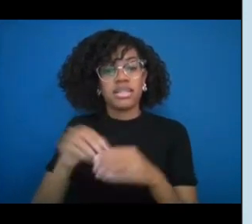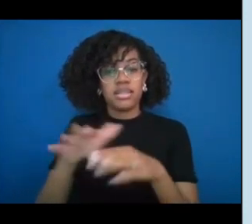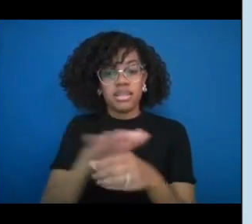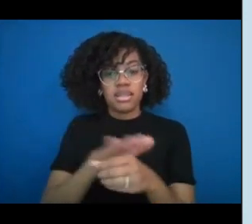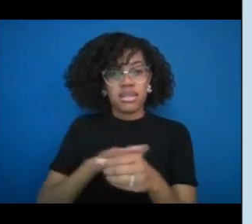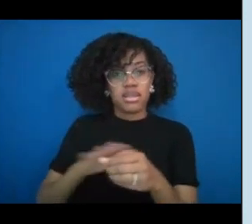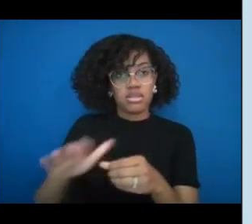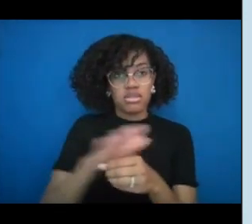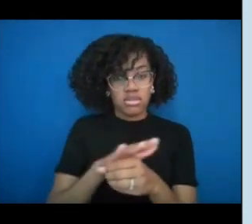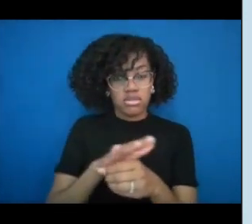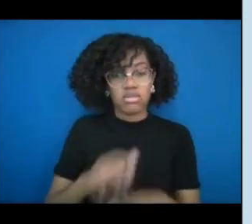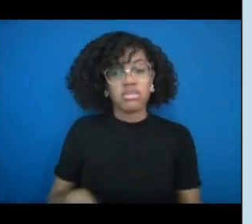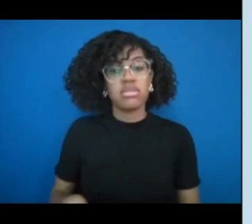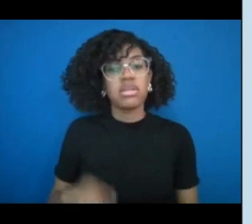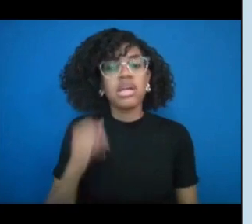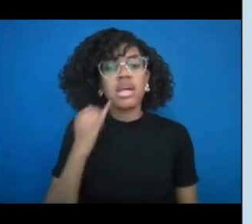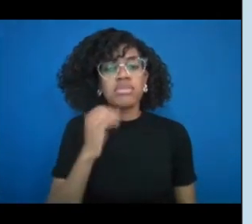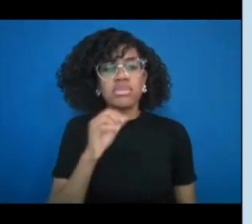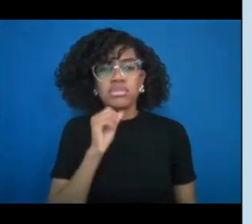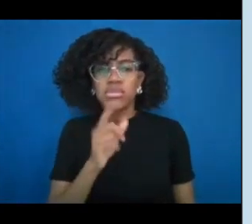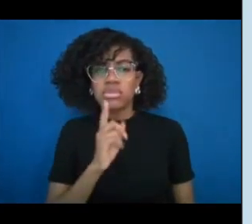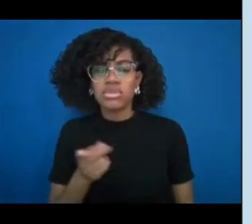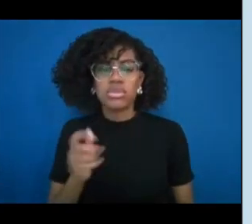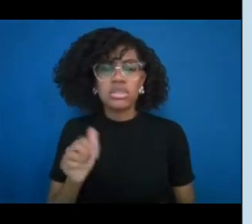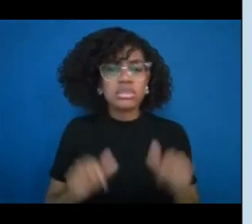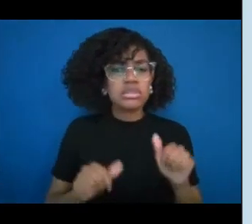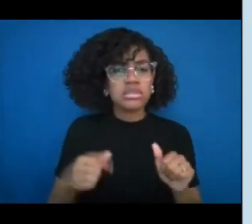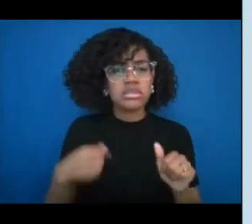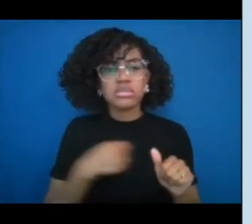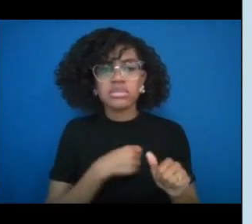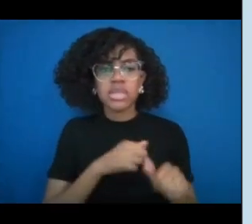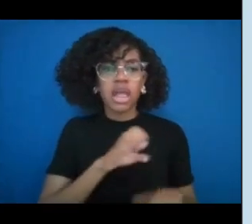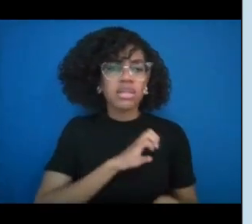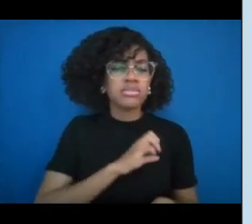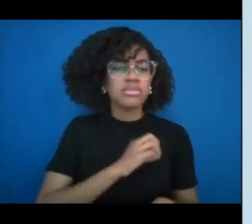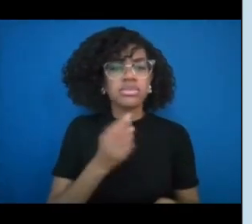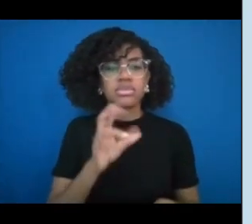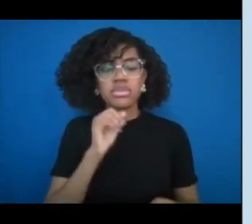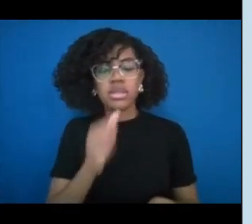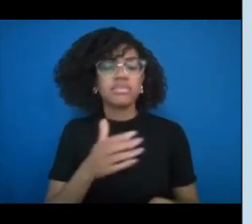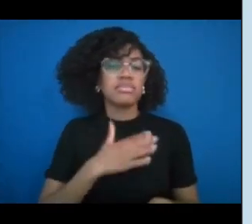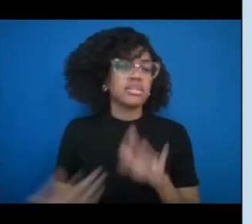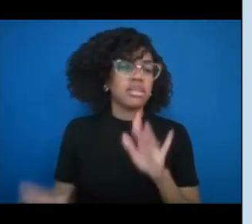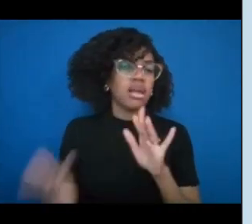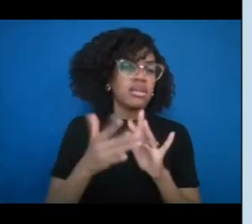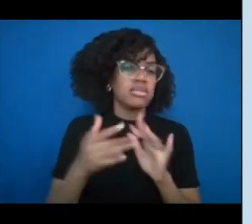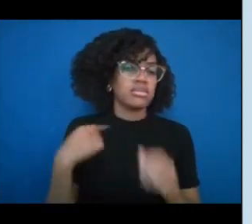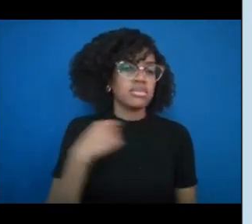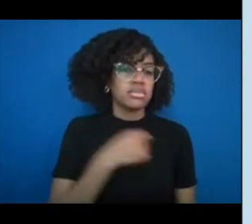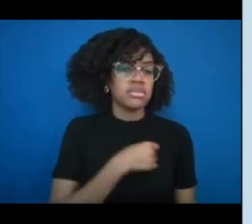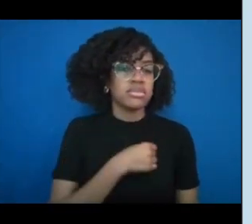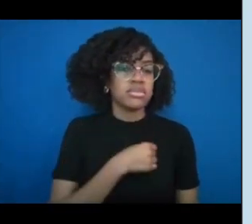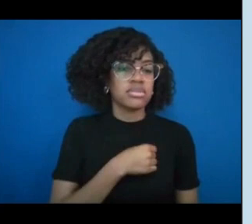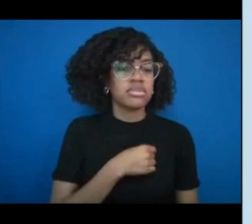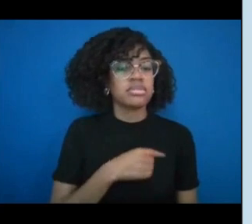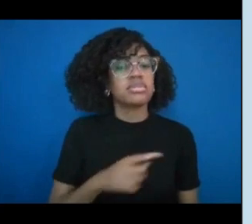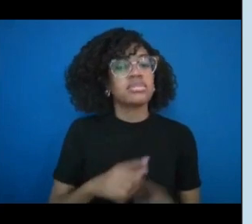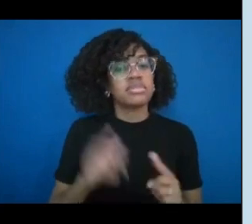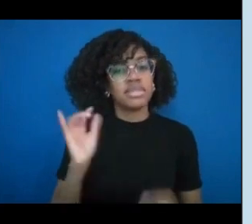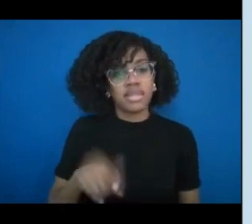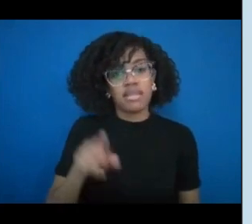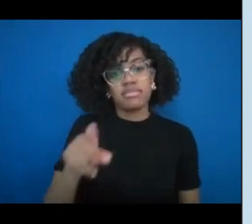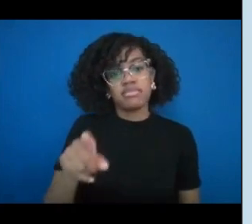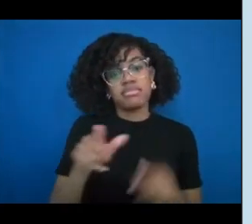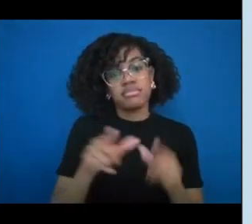If you are unsure as to whether or not you are eligible, again, please reach out to us. But that's the